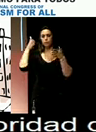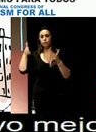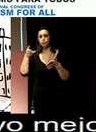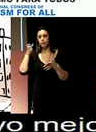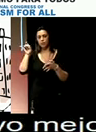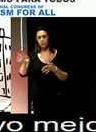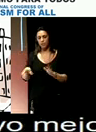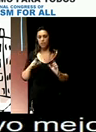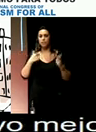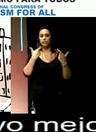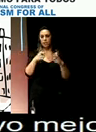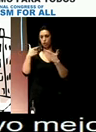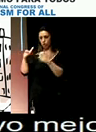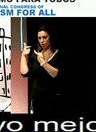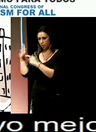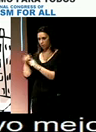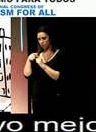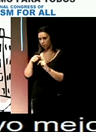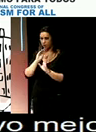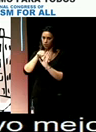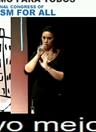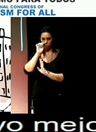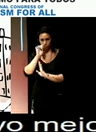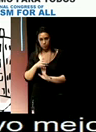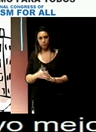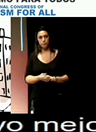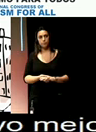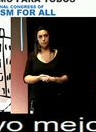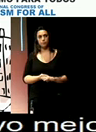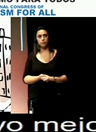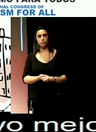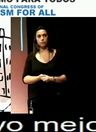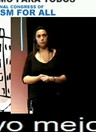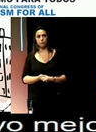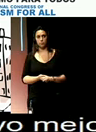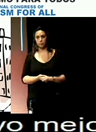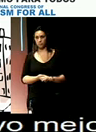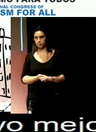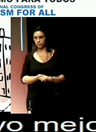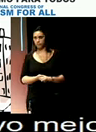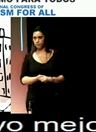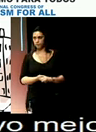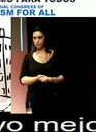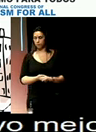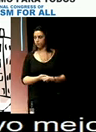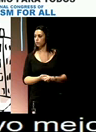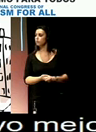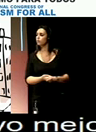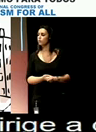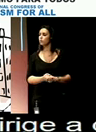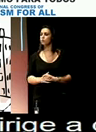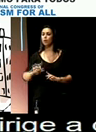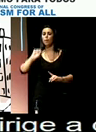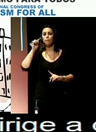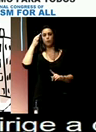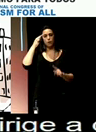of tourism, and the main objective is to train human resources